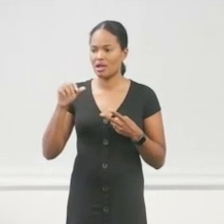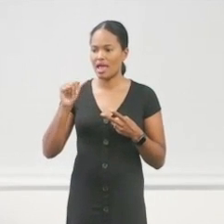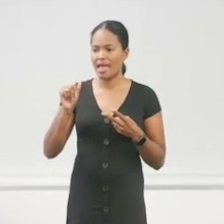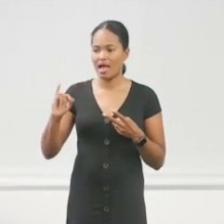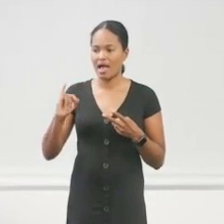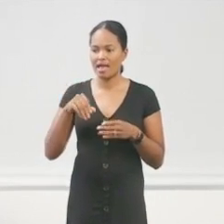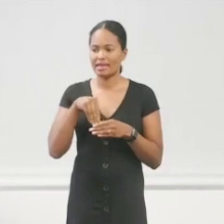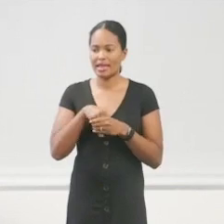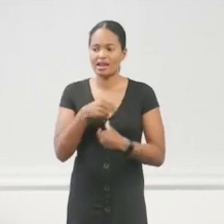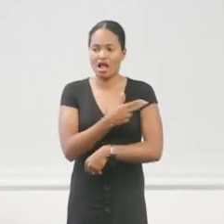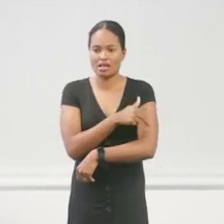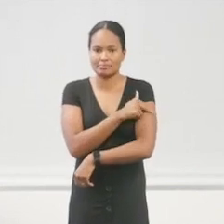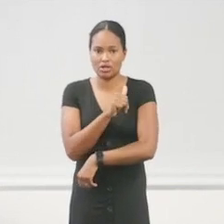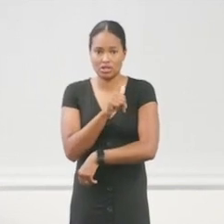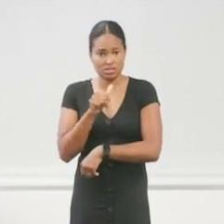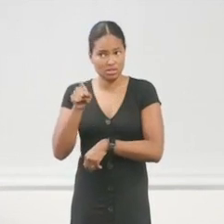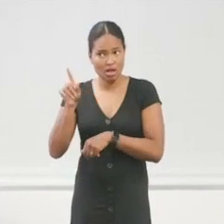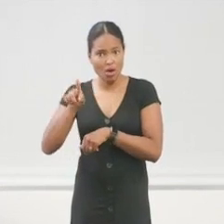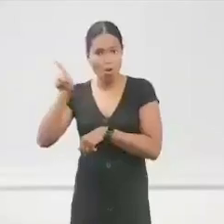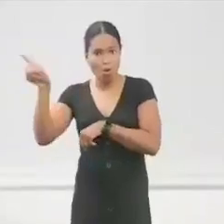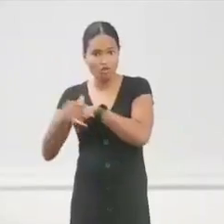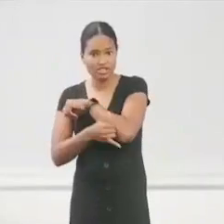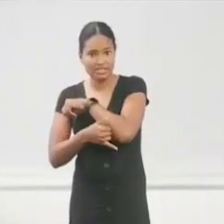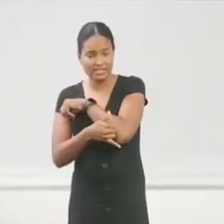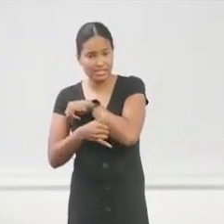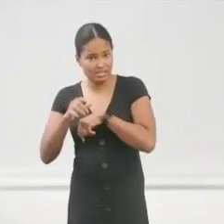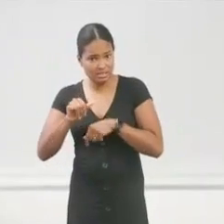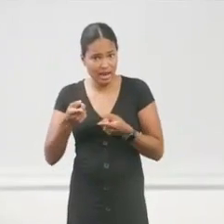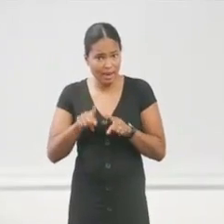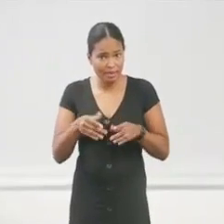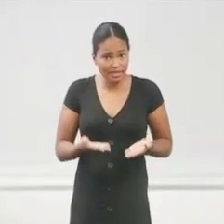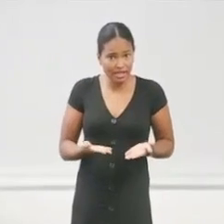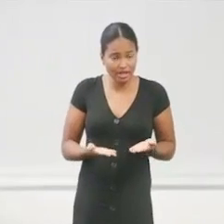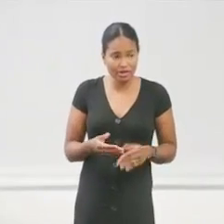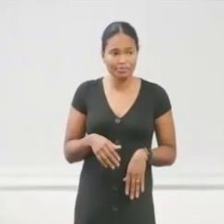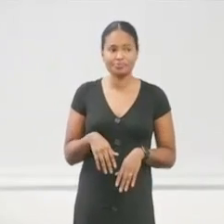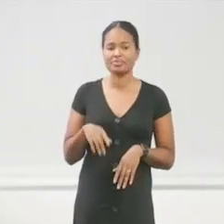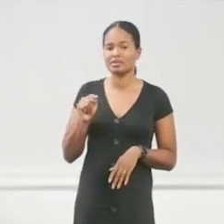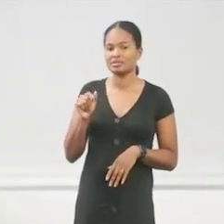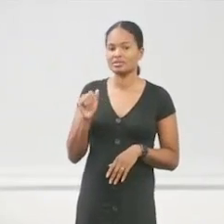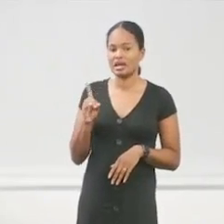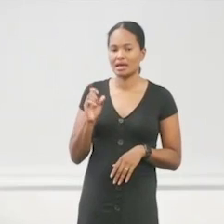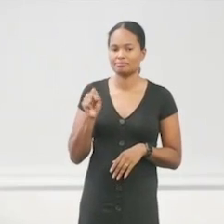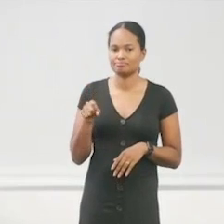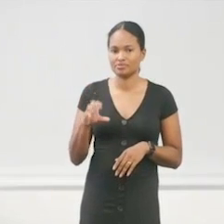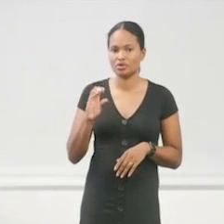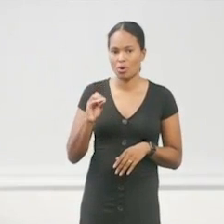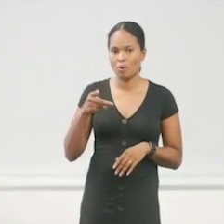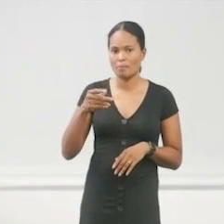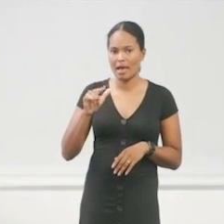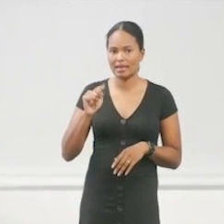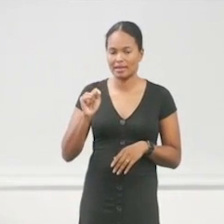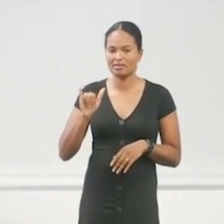in hospitals in Arizona. Yeah, and Copilot's definitely built around AI